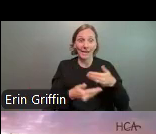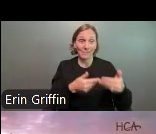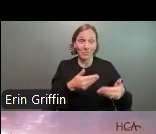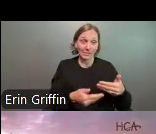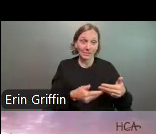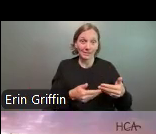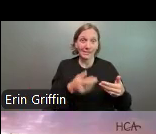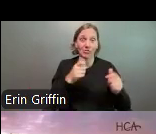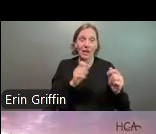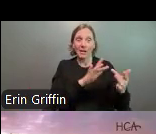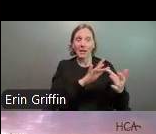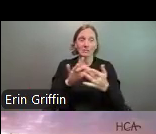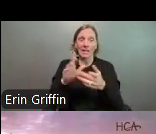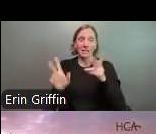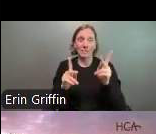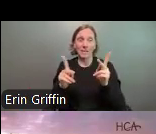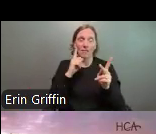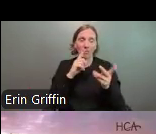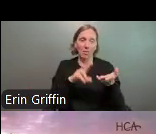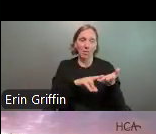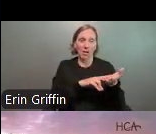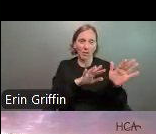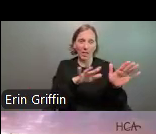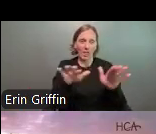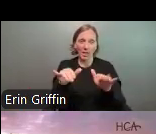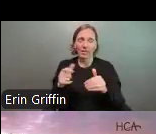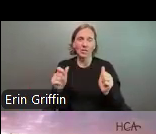while reaching out to those contracted entities.